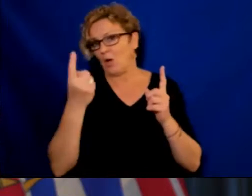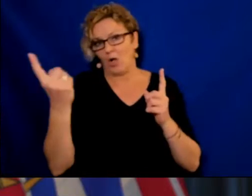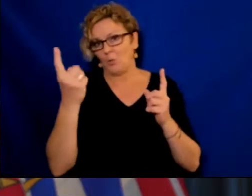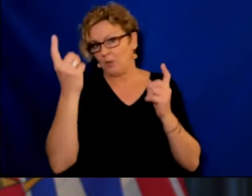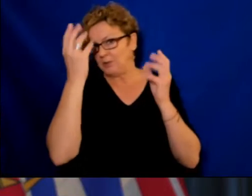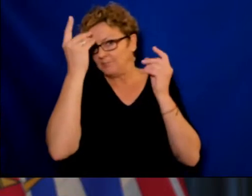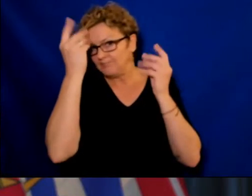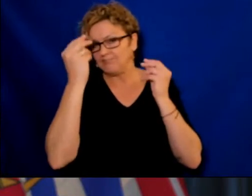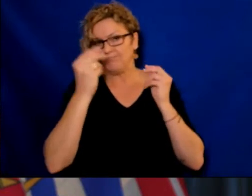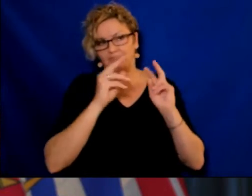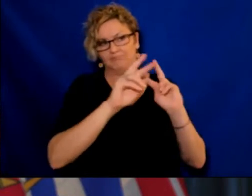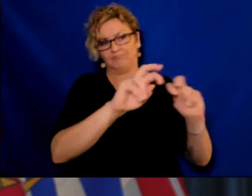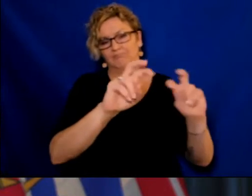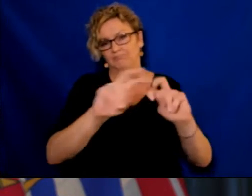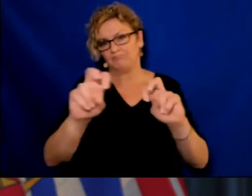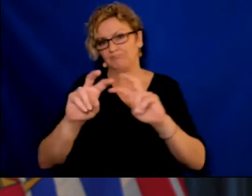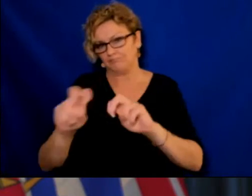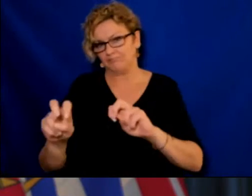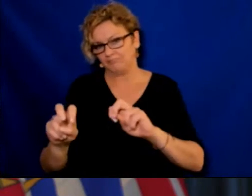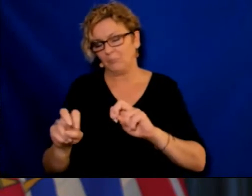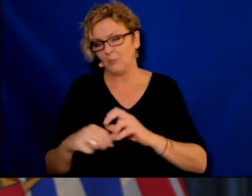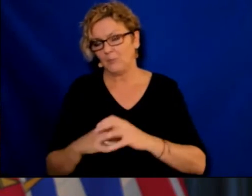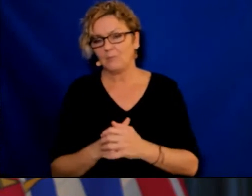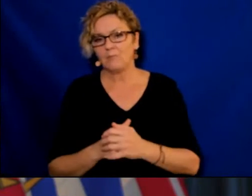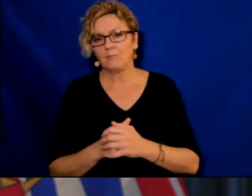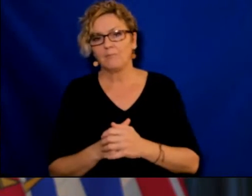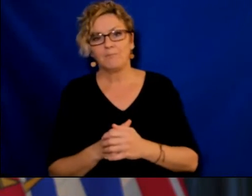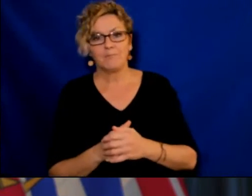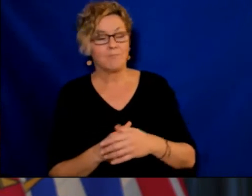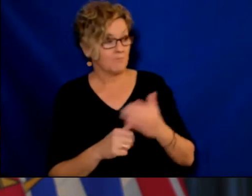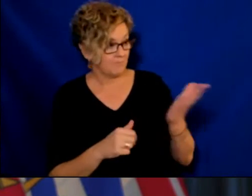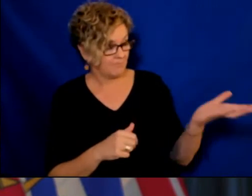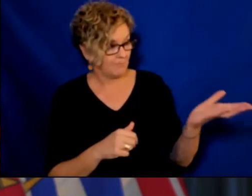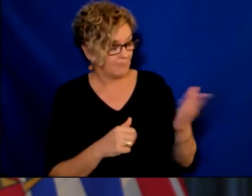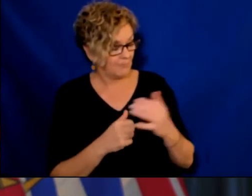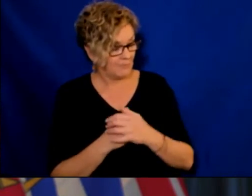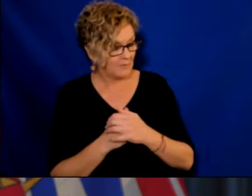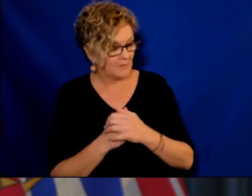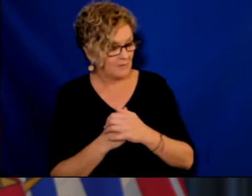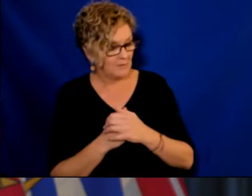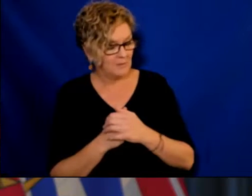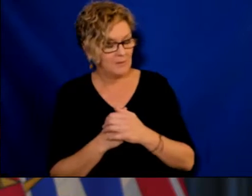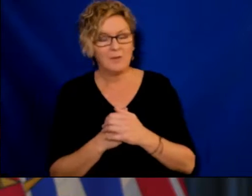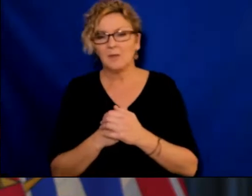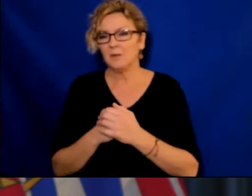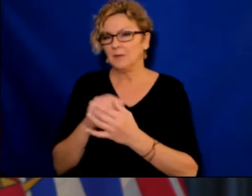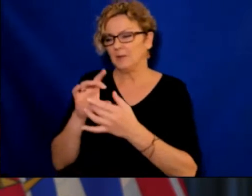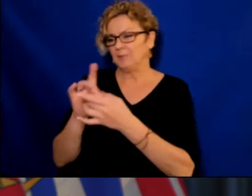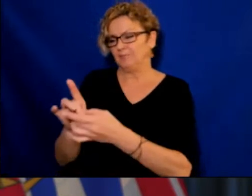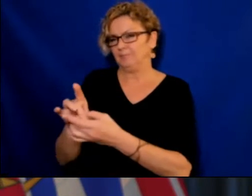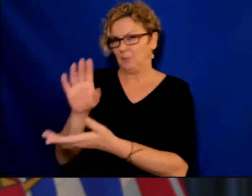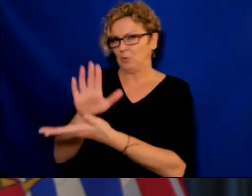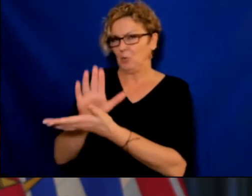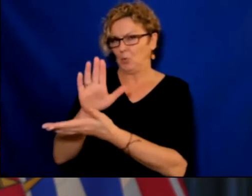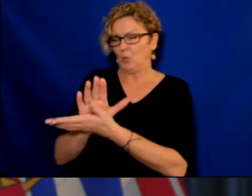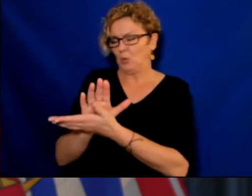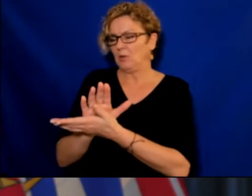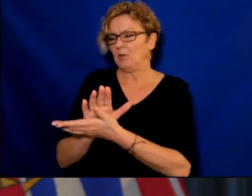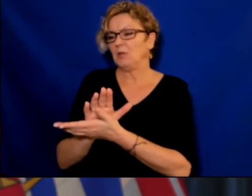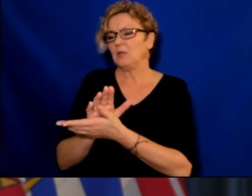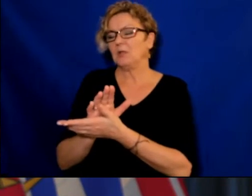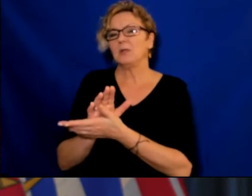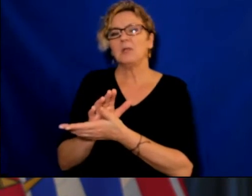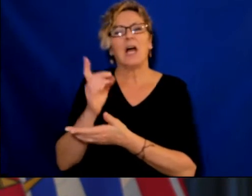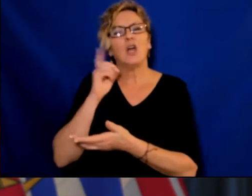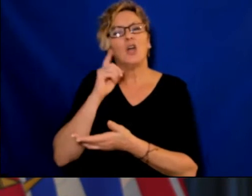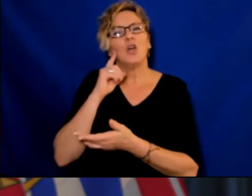Do you have a follow-up, Marcella? Yes, still keeping with schools, I heard this afternoon from a supervisor at a